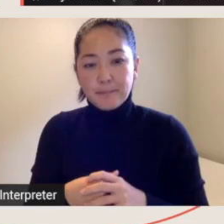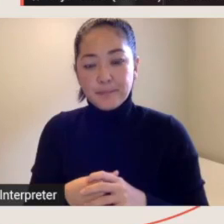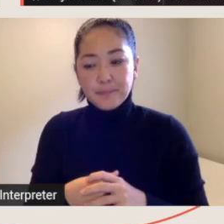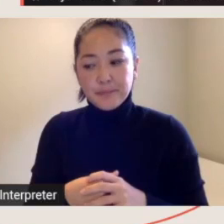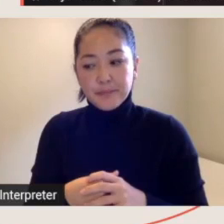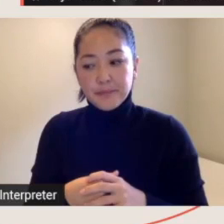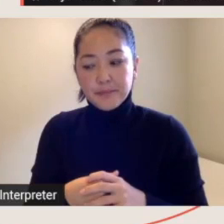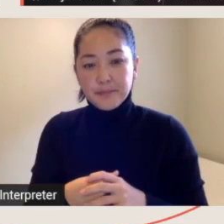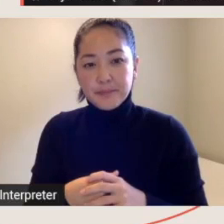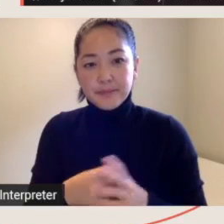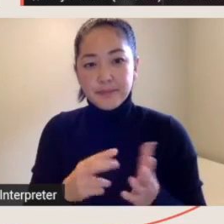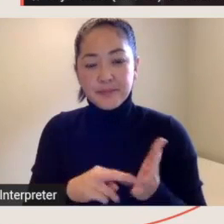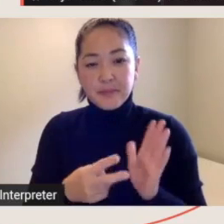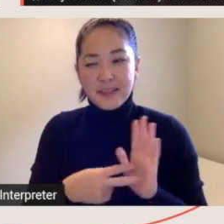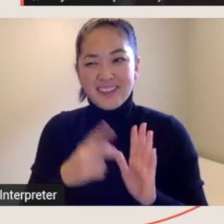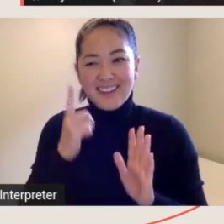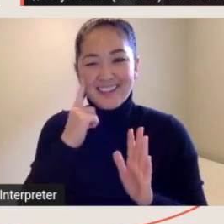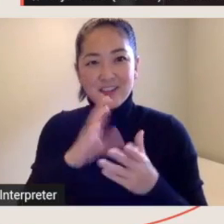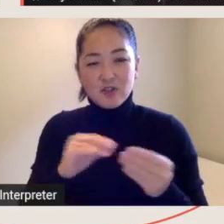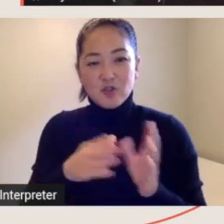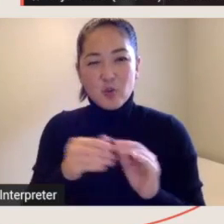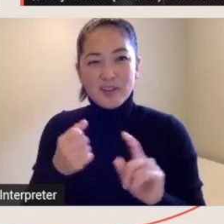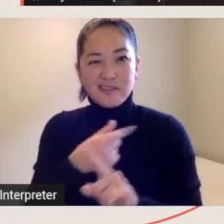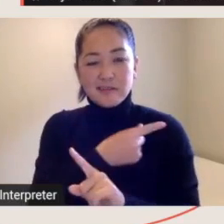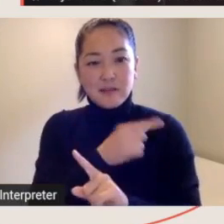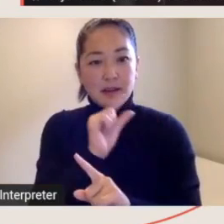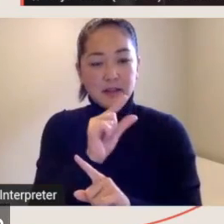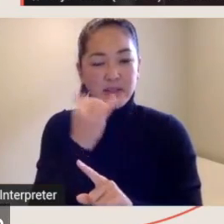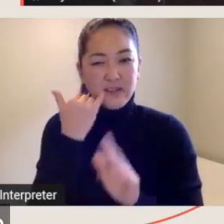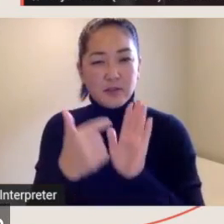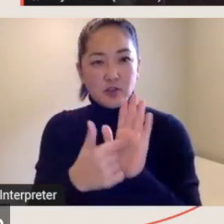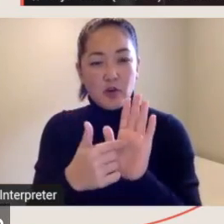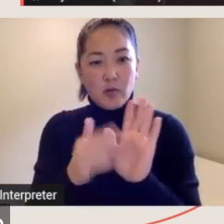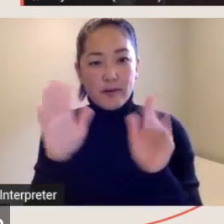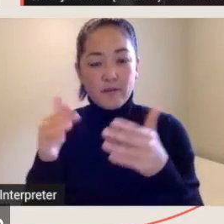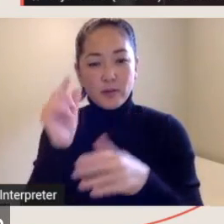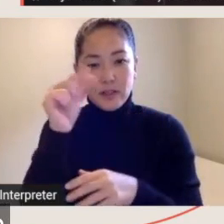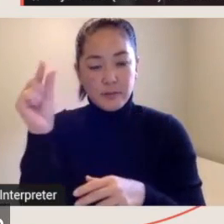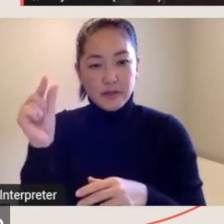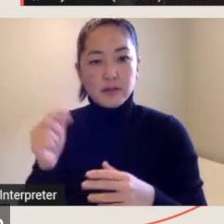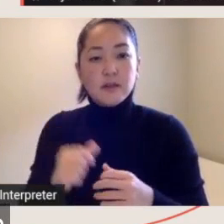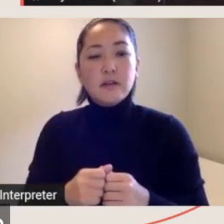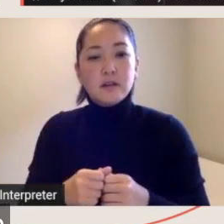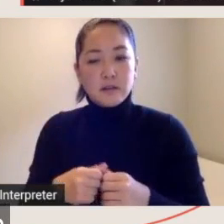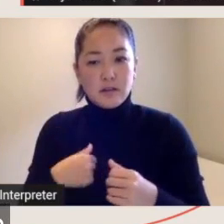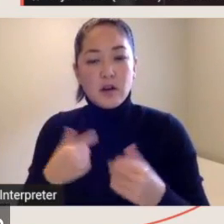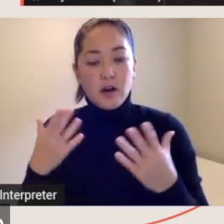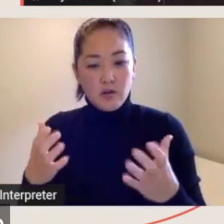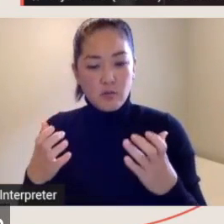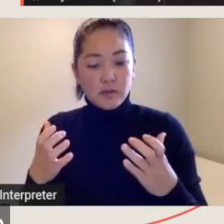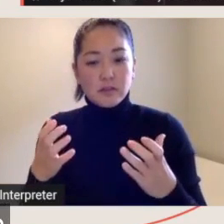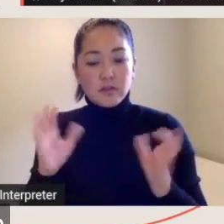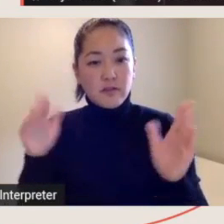showing them would have triggered. So then we wanted very much to focus on the reaction that Somi is